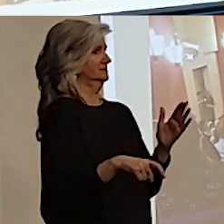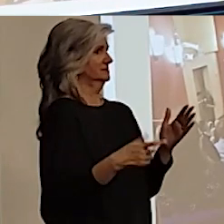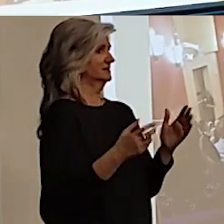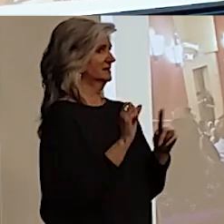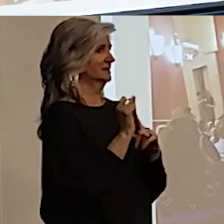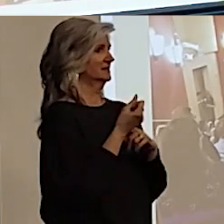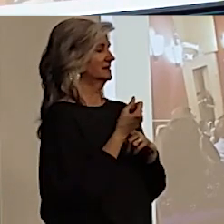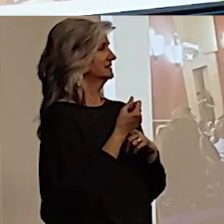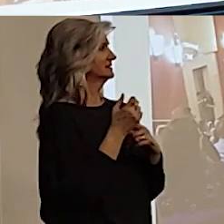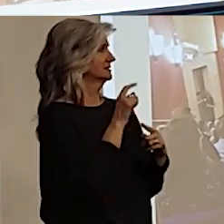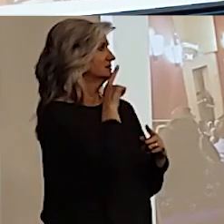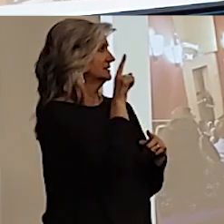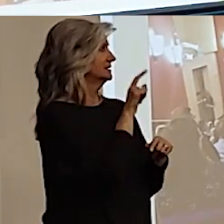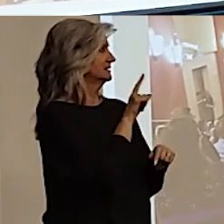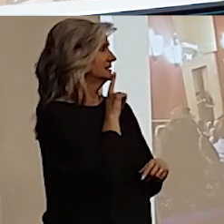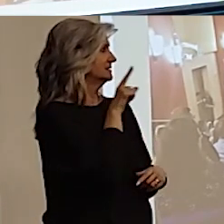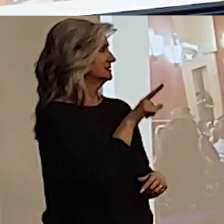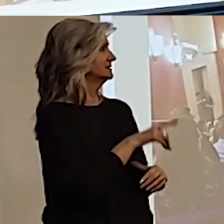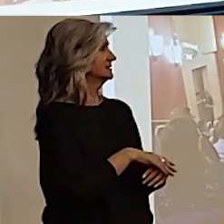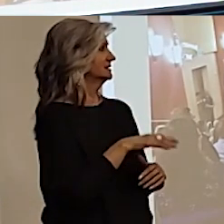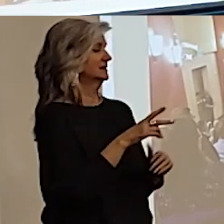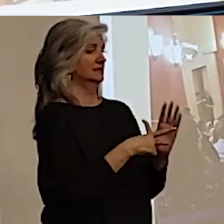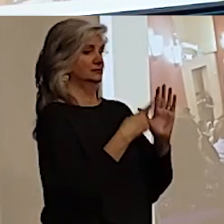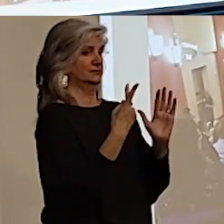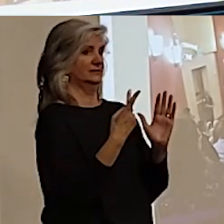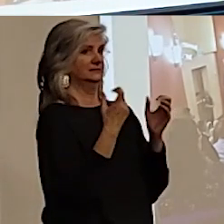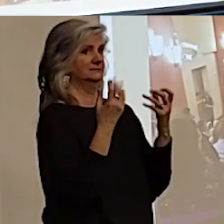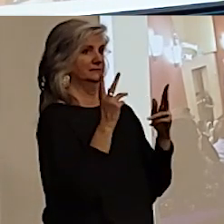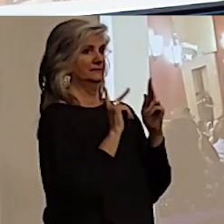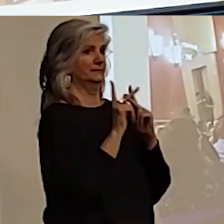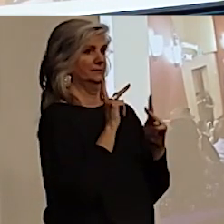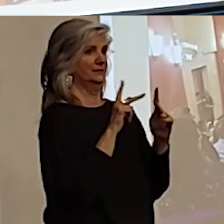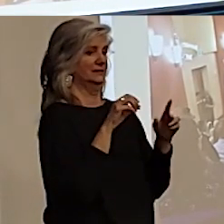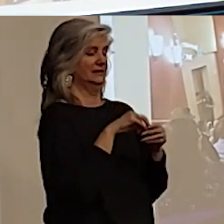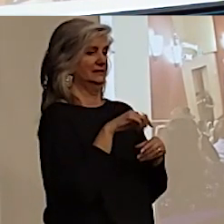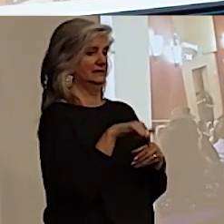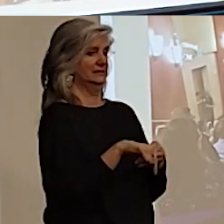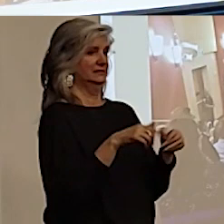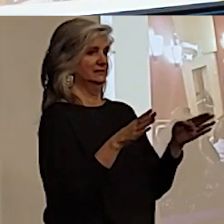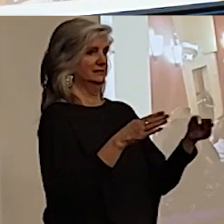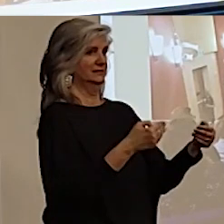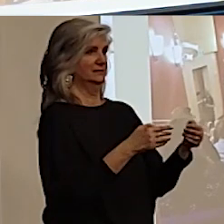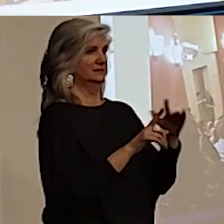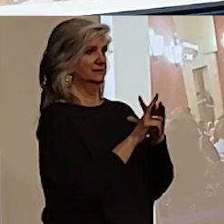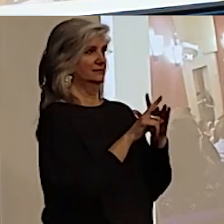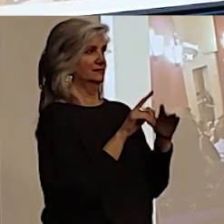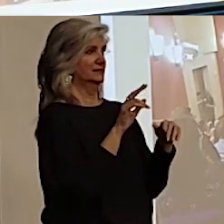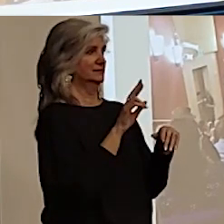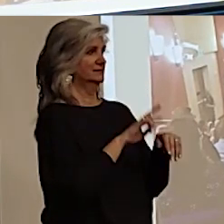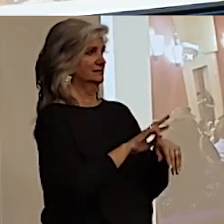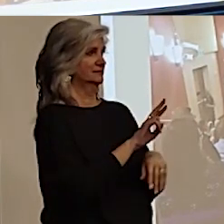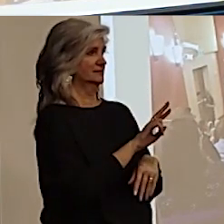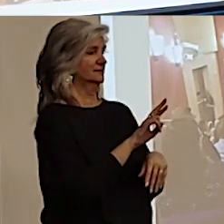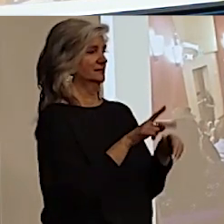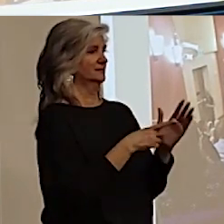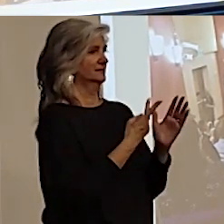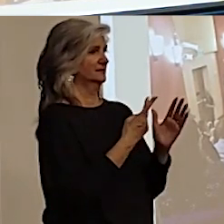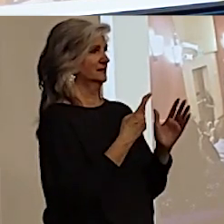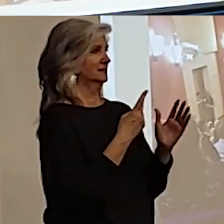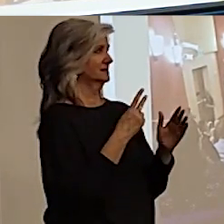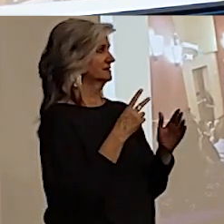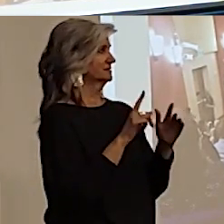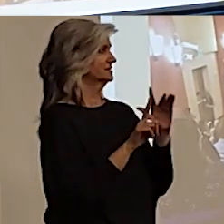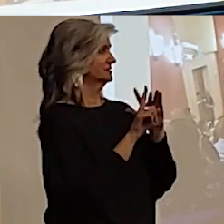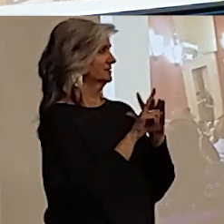case that it actually is. What we need is twice as many in this room showing up at 2 o'clock and three times as many in this room showing up at